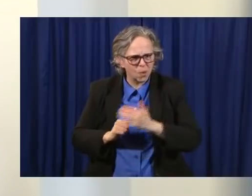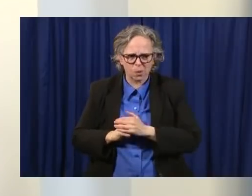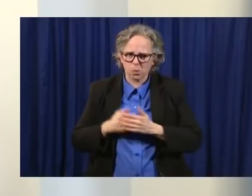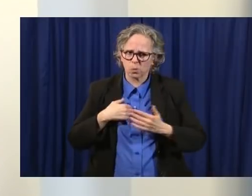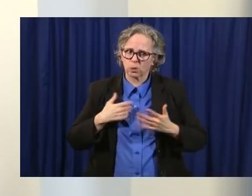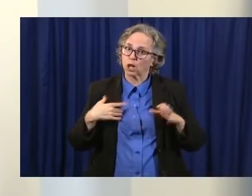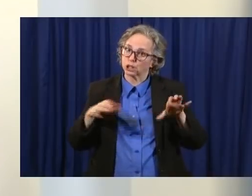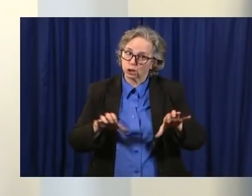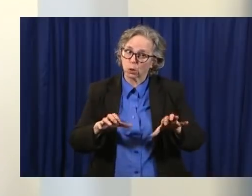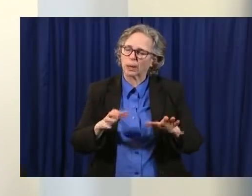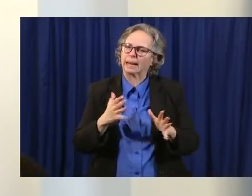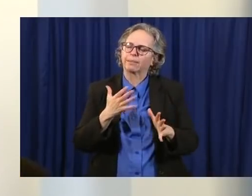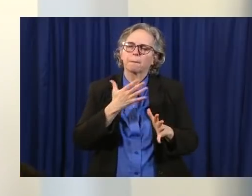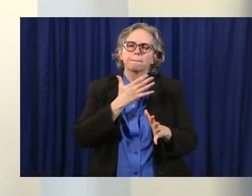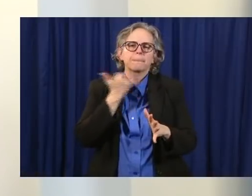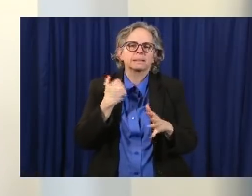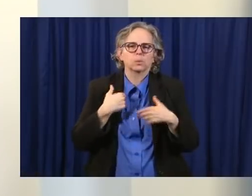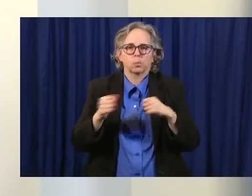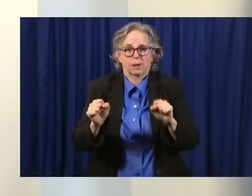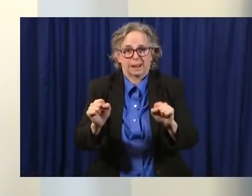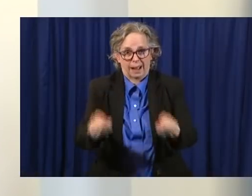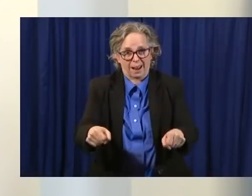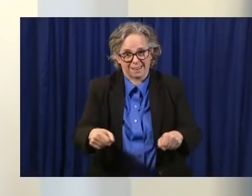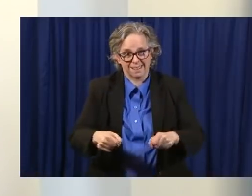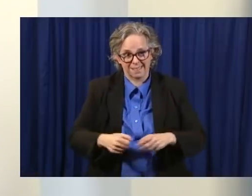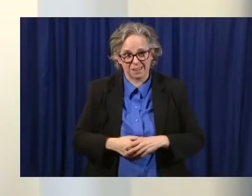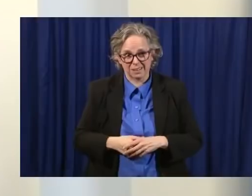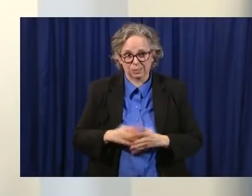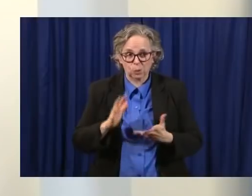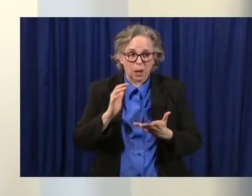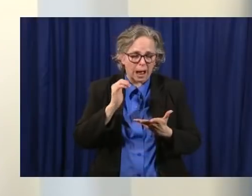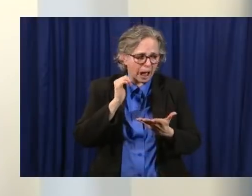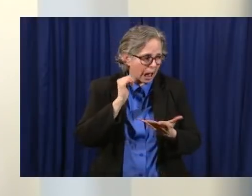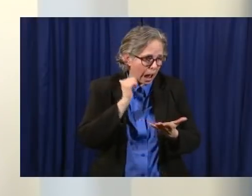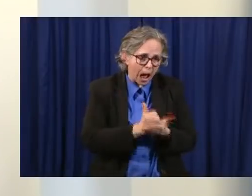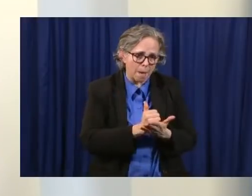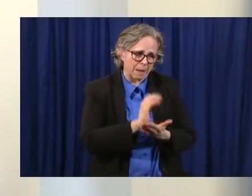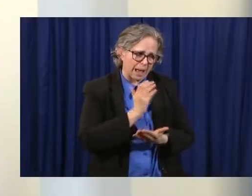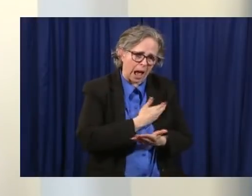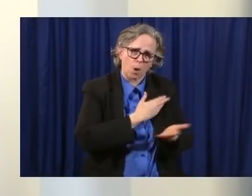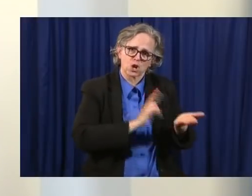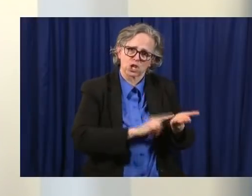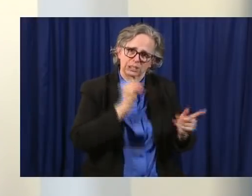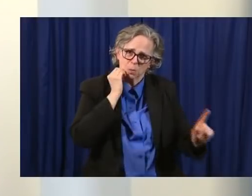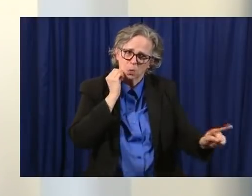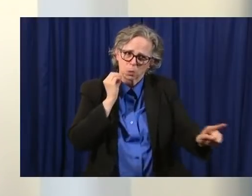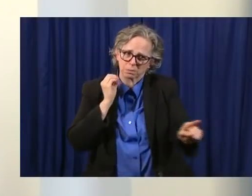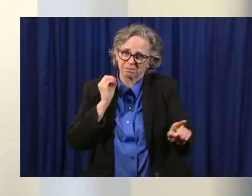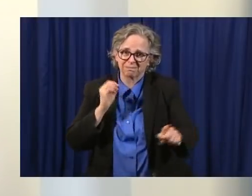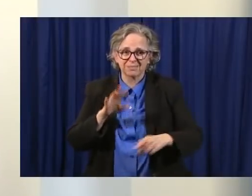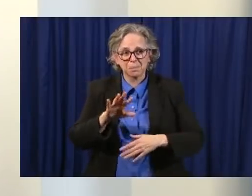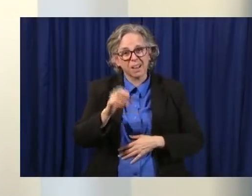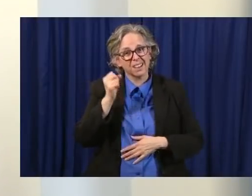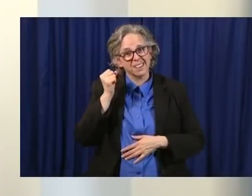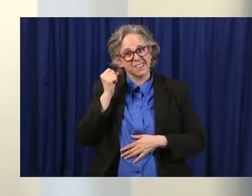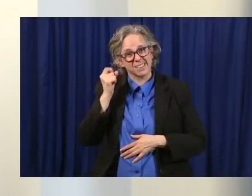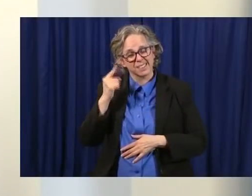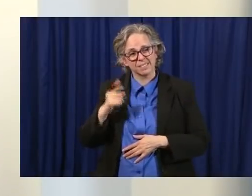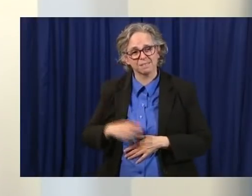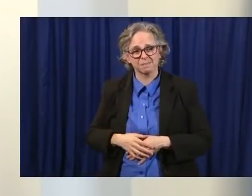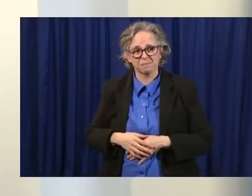we can to provide the very best guidance to help nursing homes. But we really can't say a lot about the